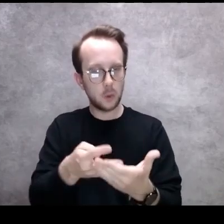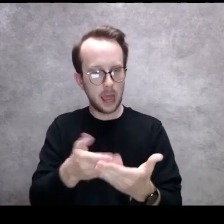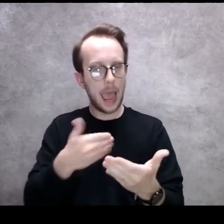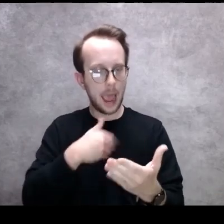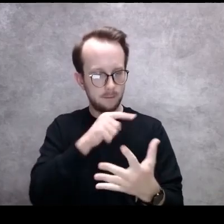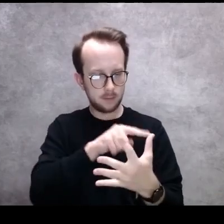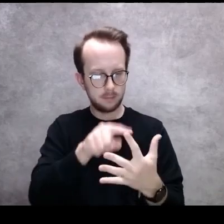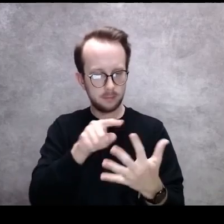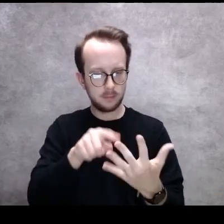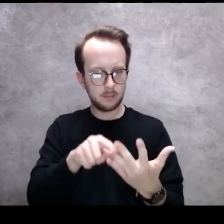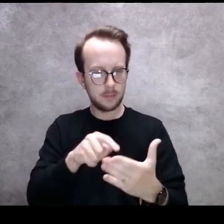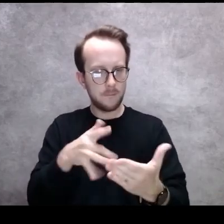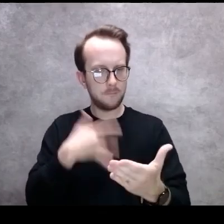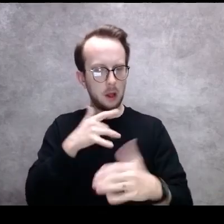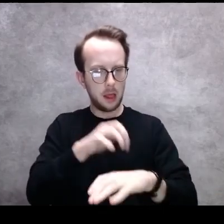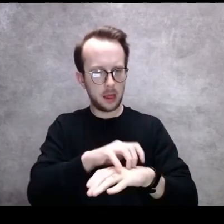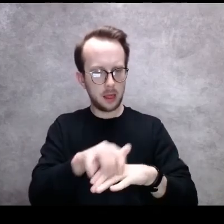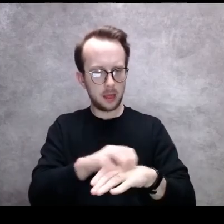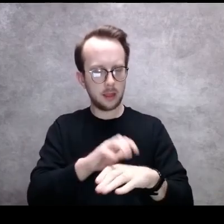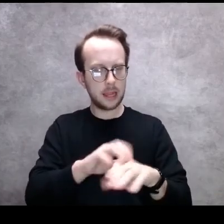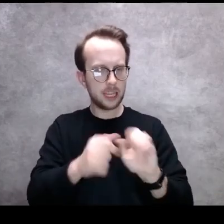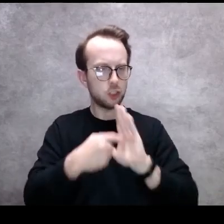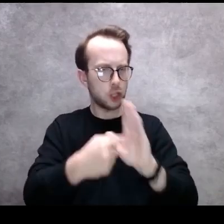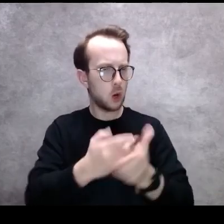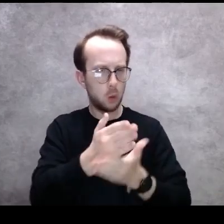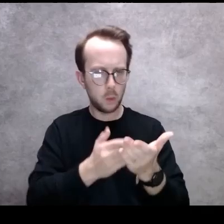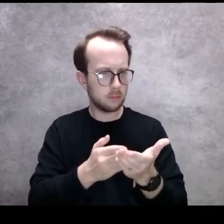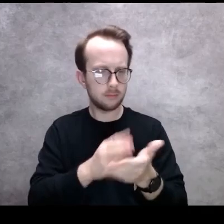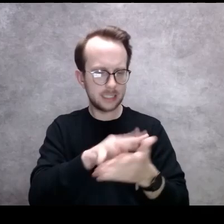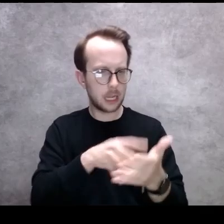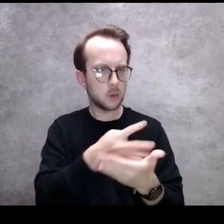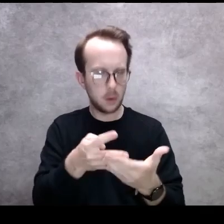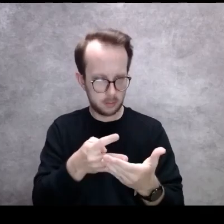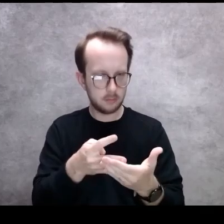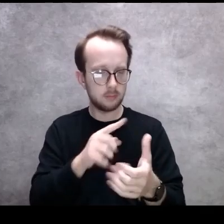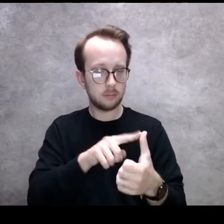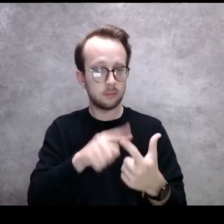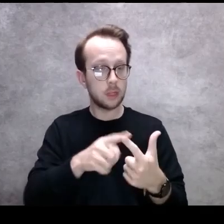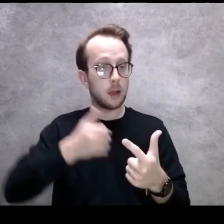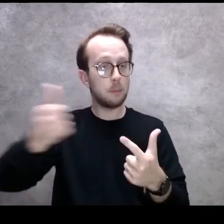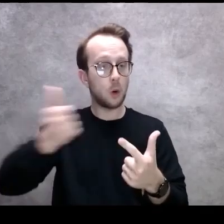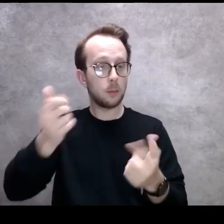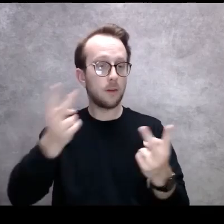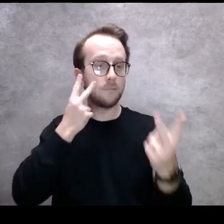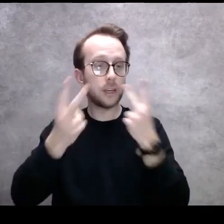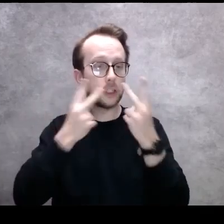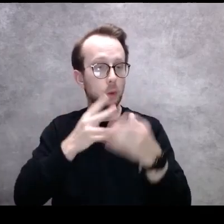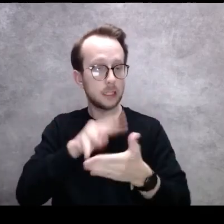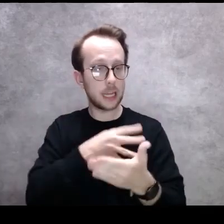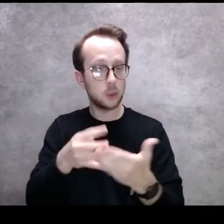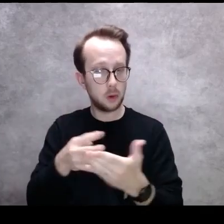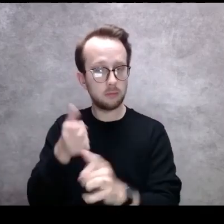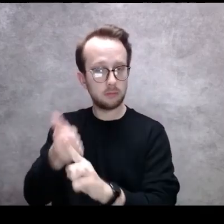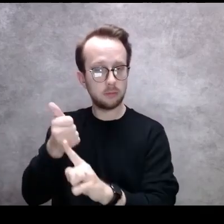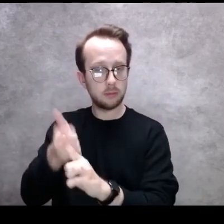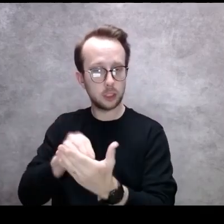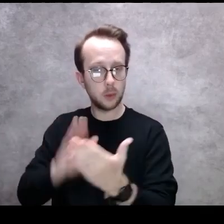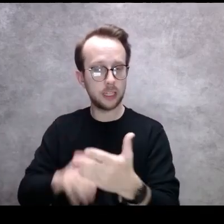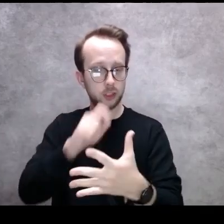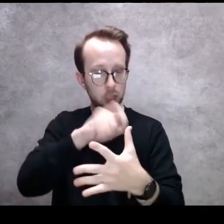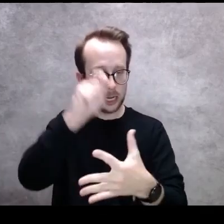each part of the daily routine, a portable visual schedule where a student is checking off routines or moving an arrow